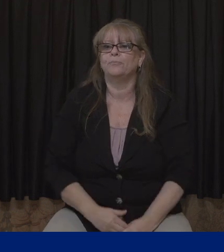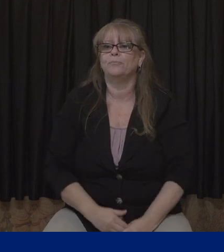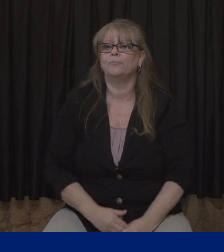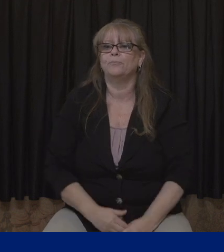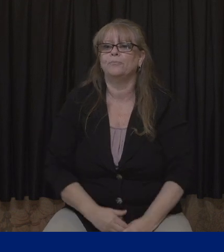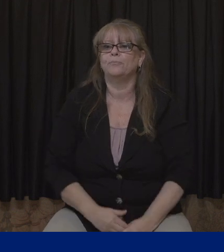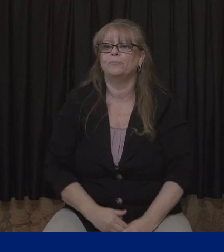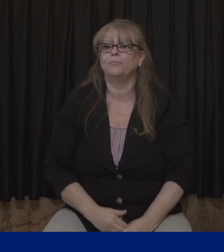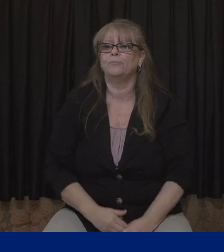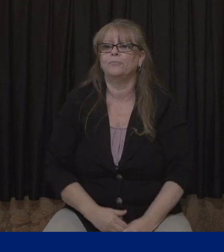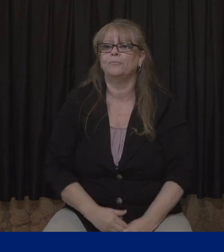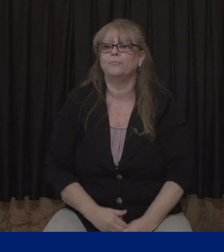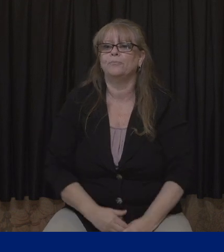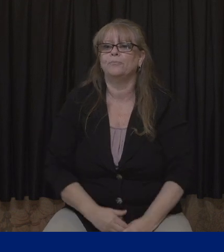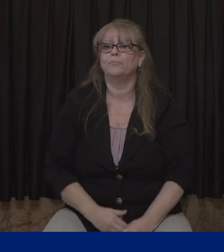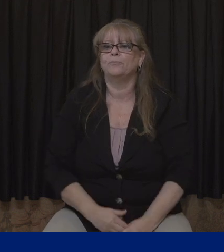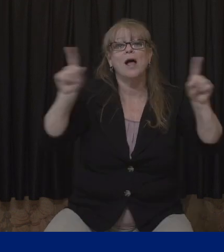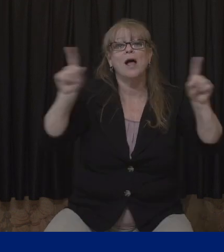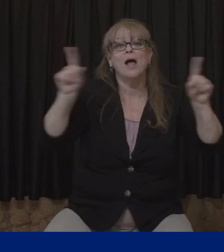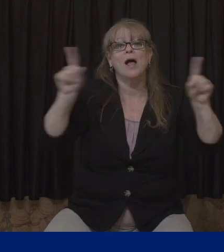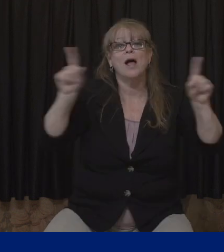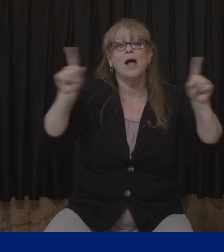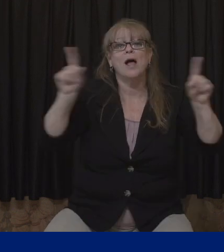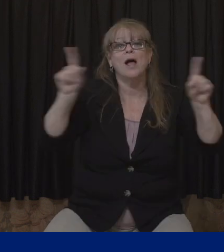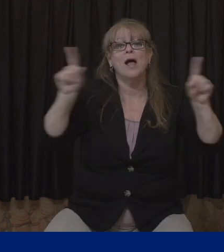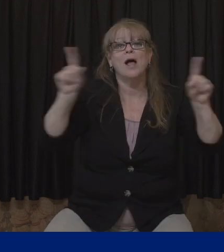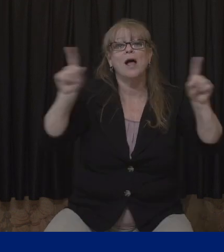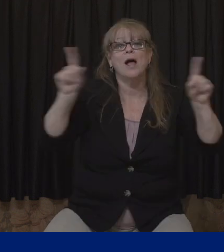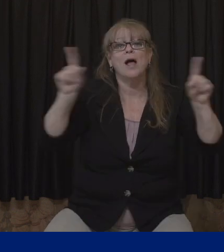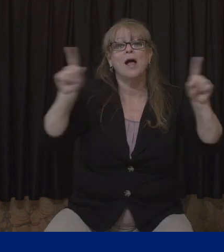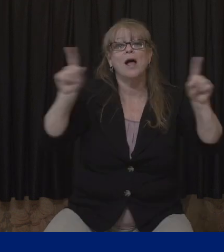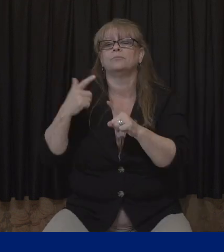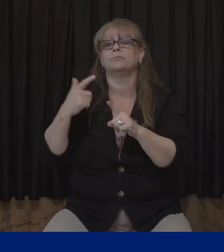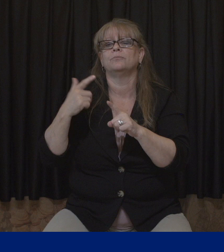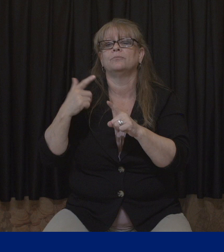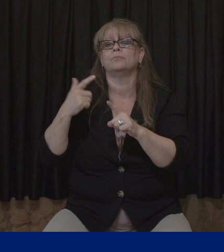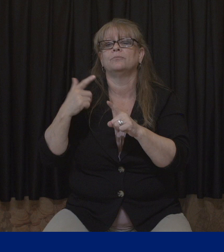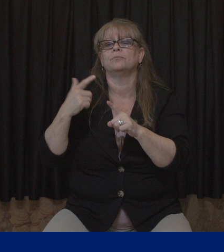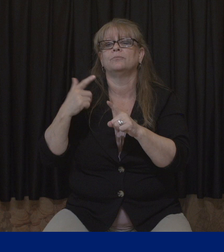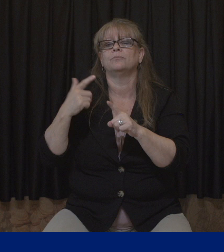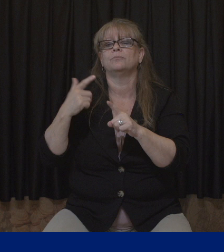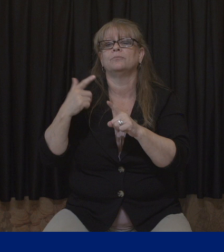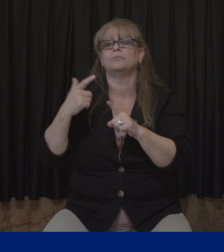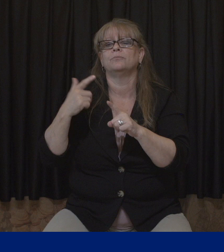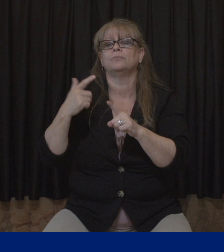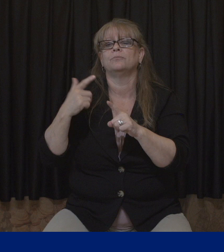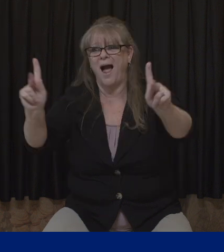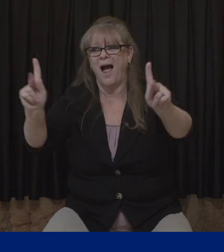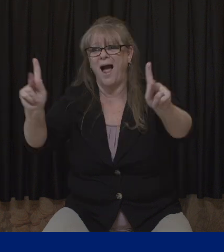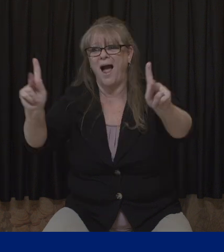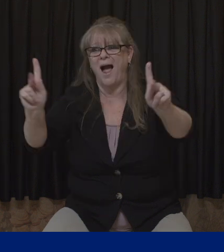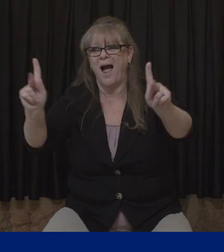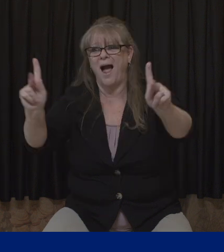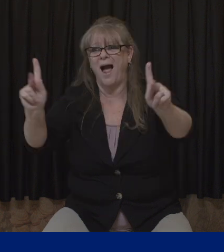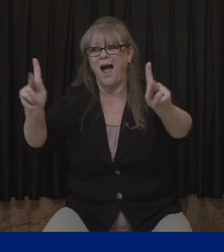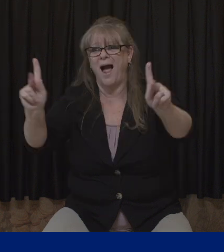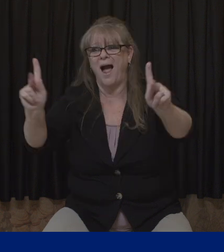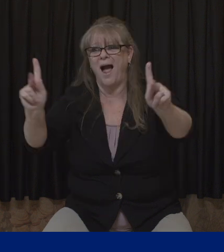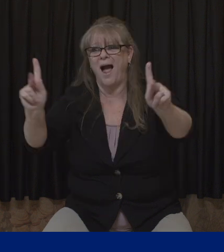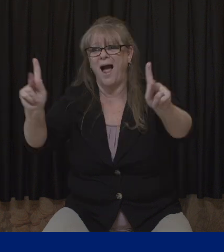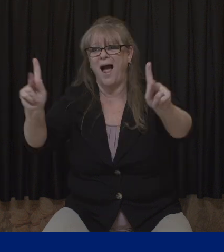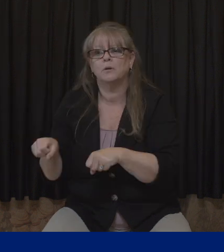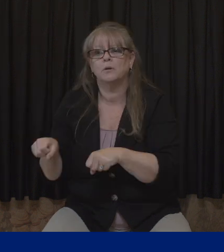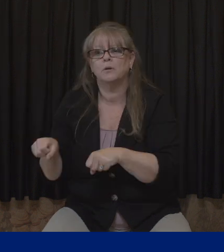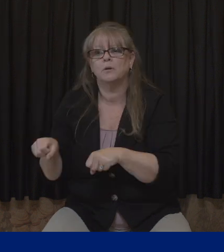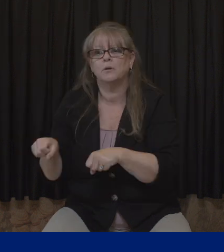We use the word normalcy because it's not the way it was in January or February. It's just more normalcy, more ability to enjoy life. This is more sustainable from a mental